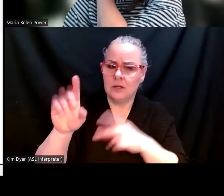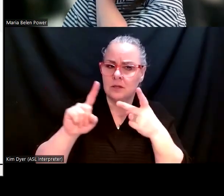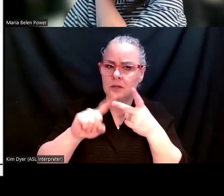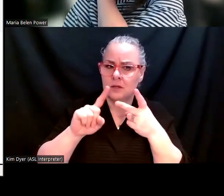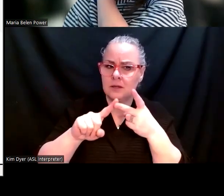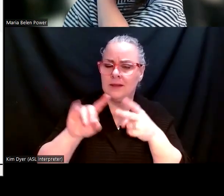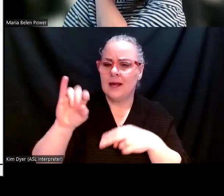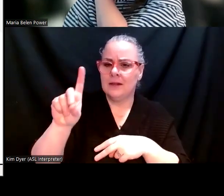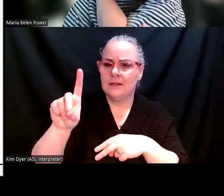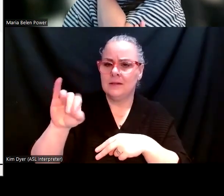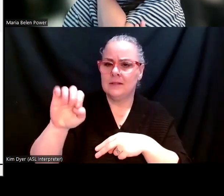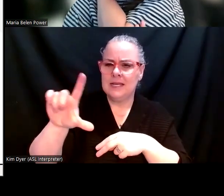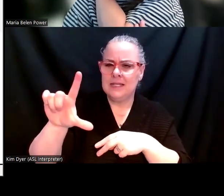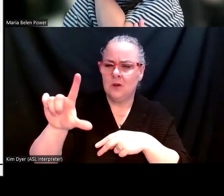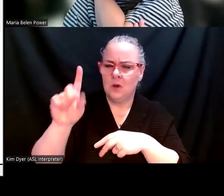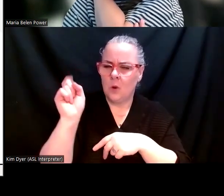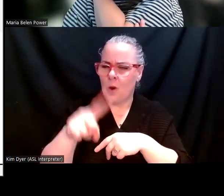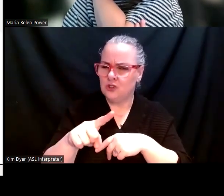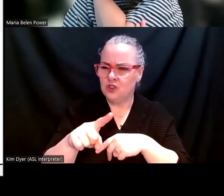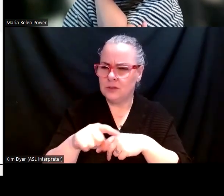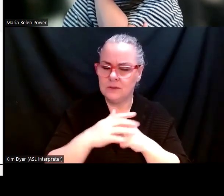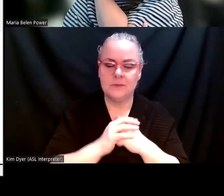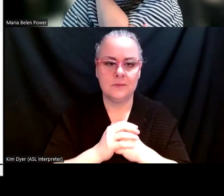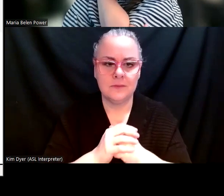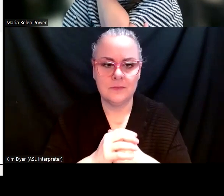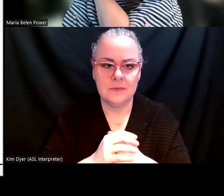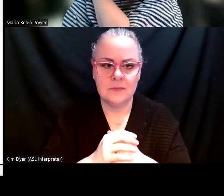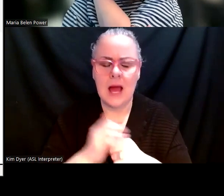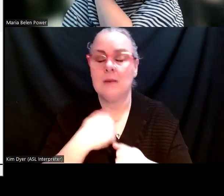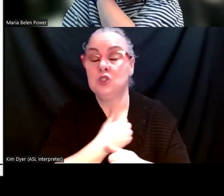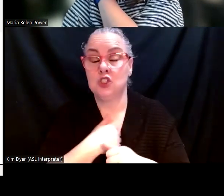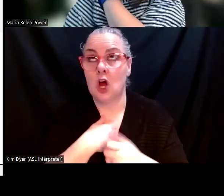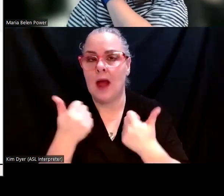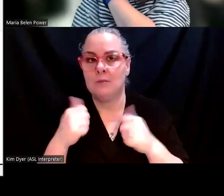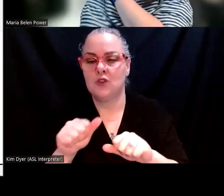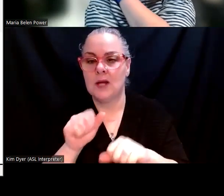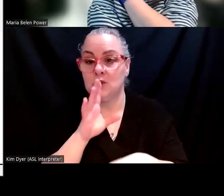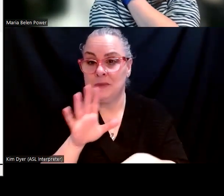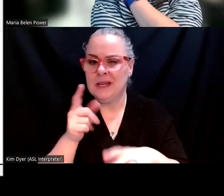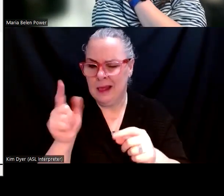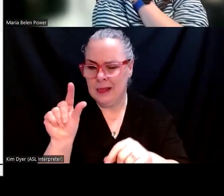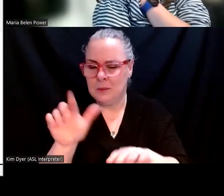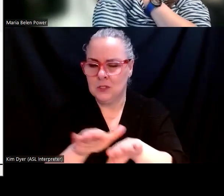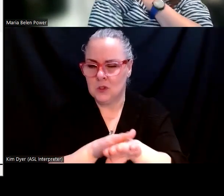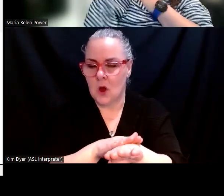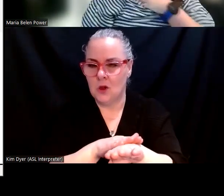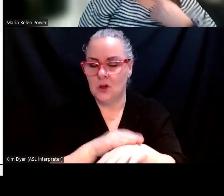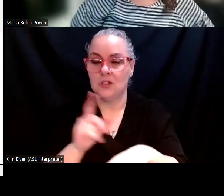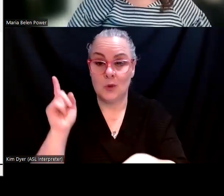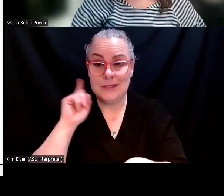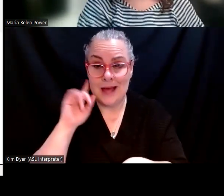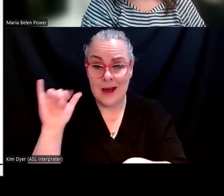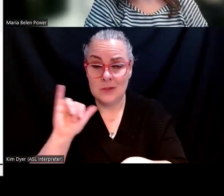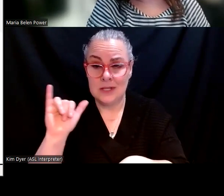and then the diesel vehicles question. Yes. And forgive me, I'm trying to speak slowly and it comes across